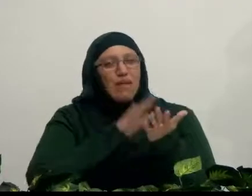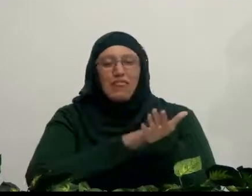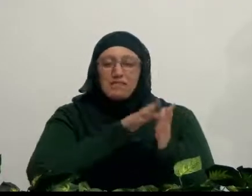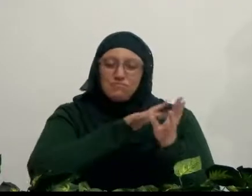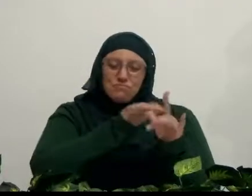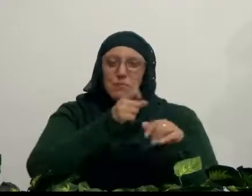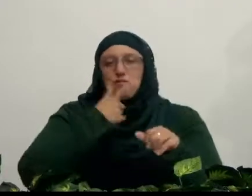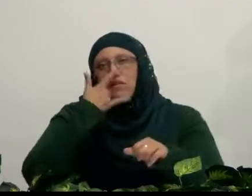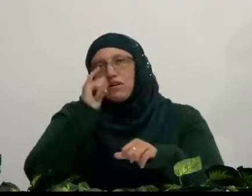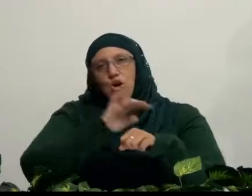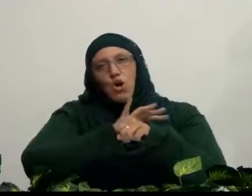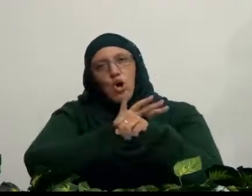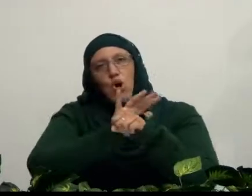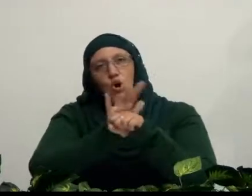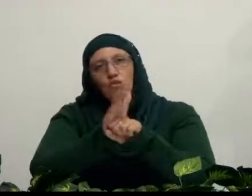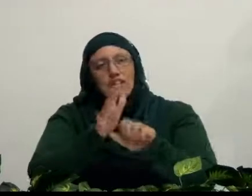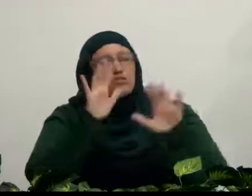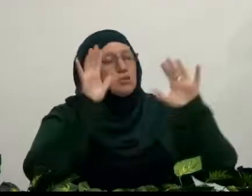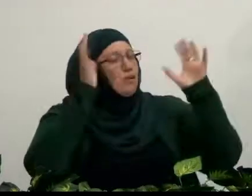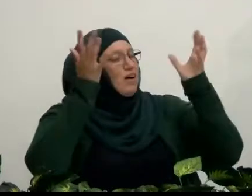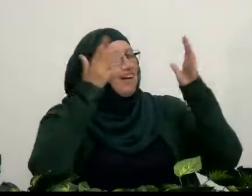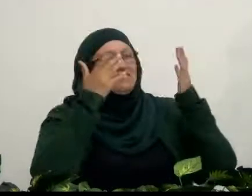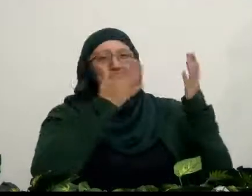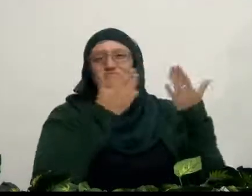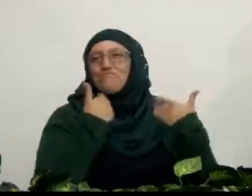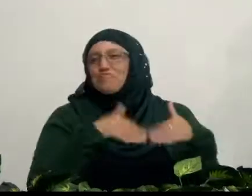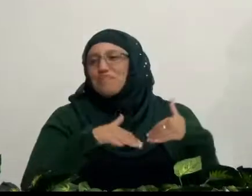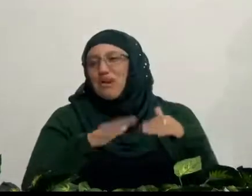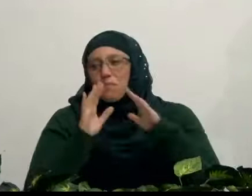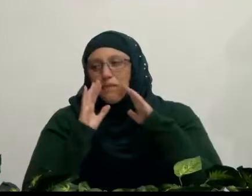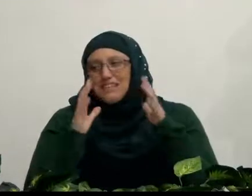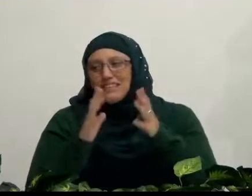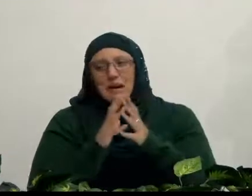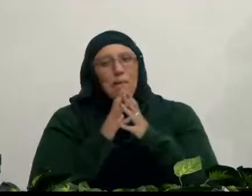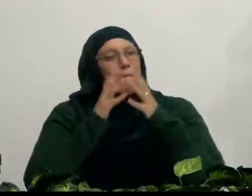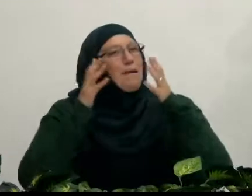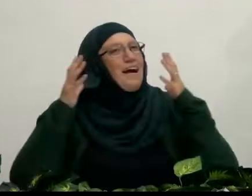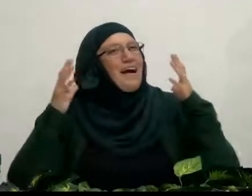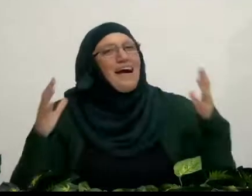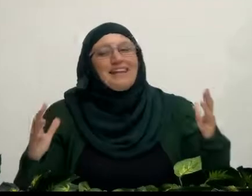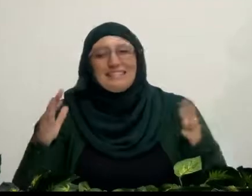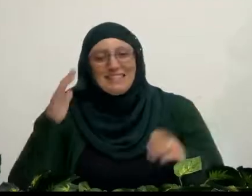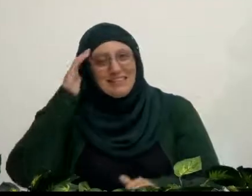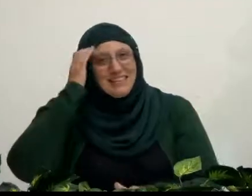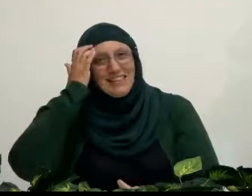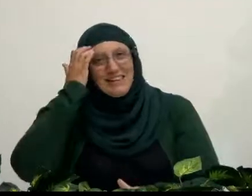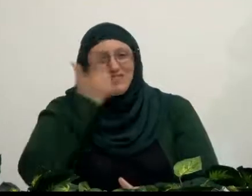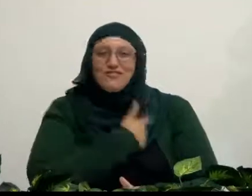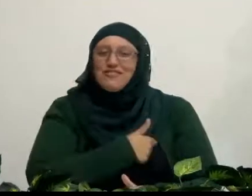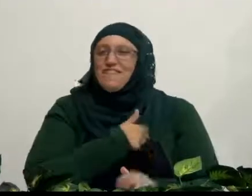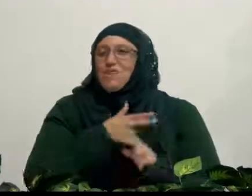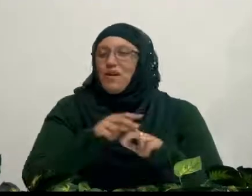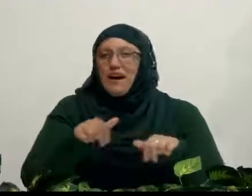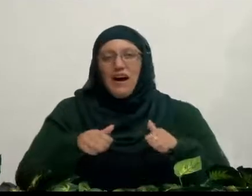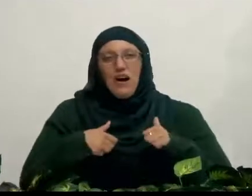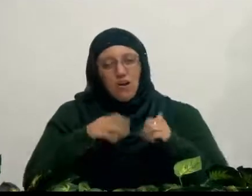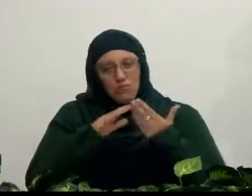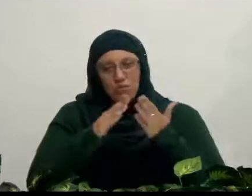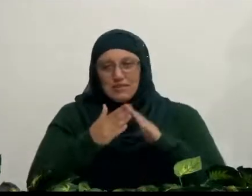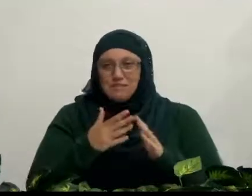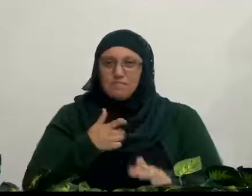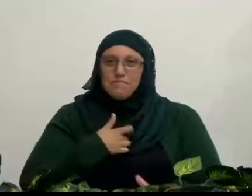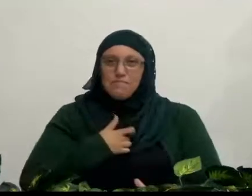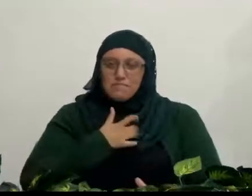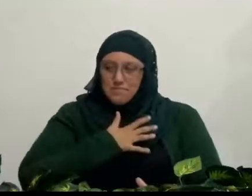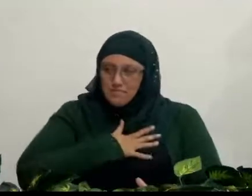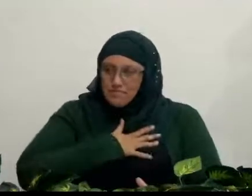this COVID-19, subhanallah, really so much dedication. Haj Ali, I really take my imamah